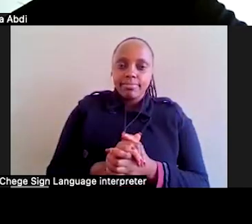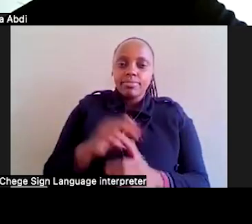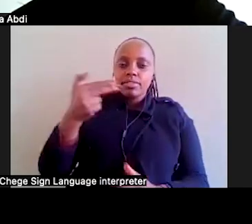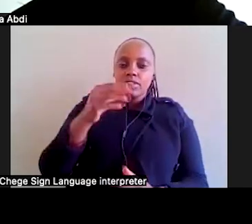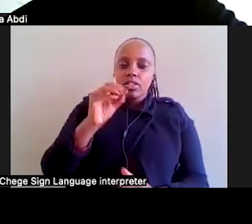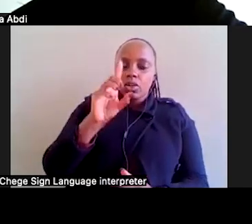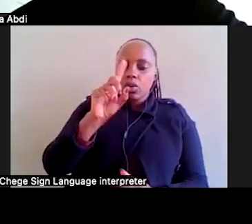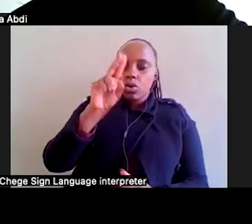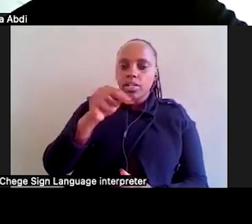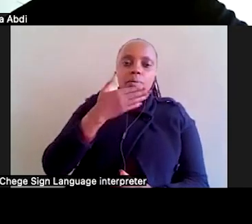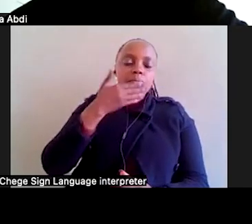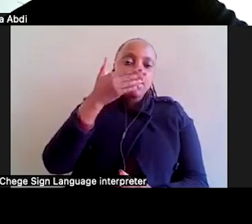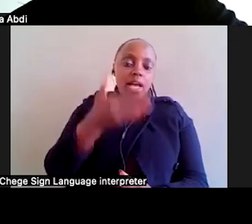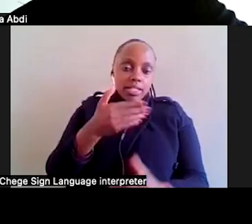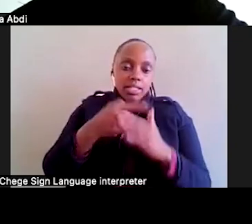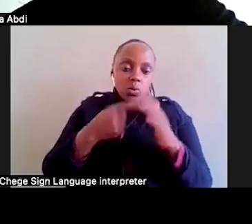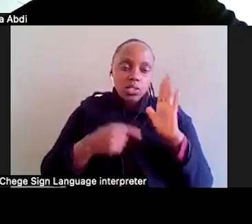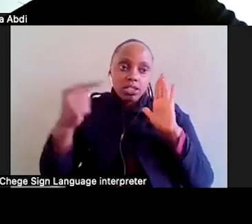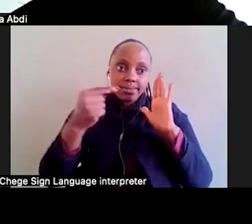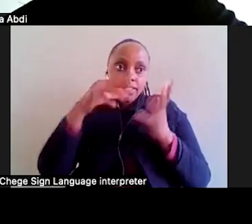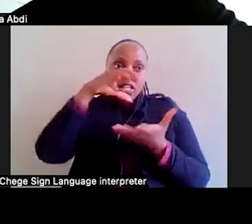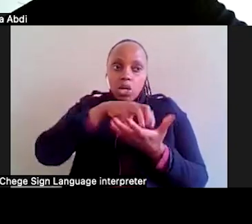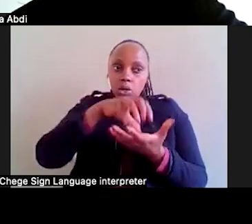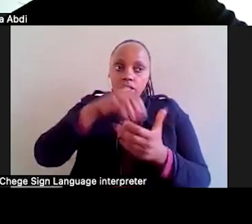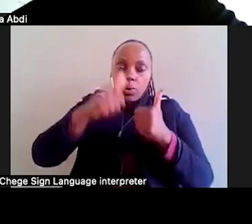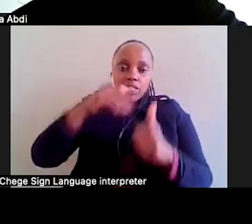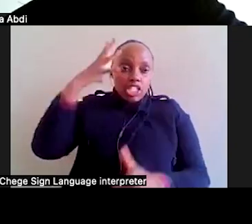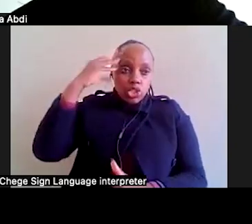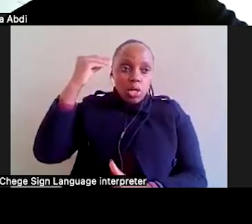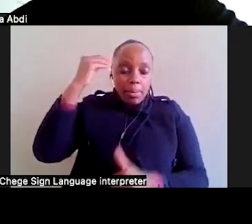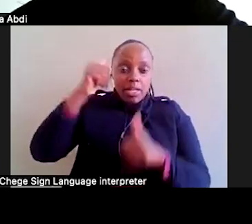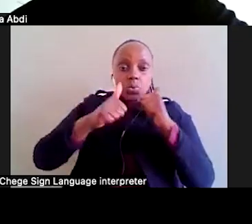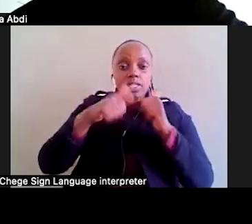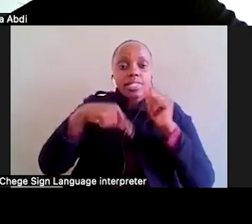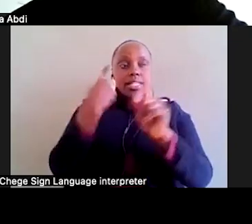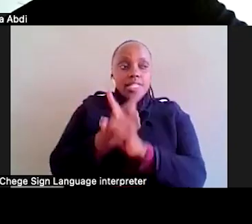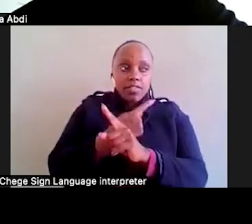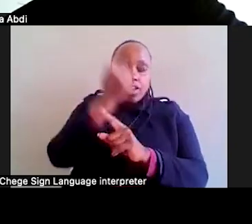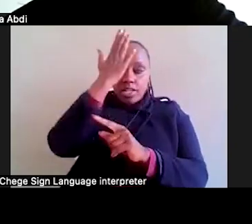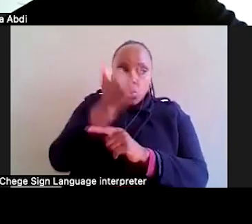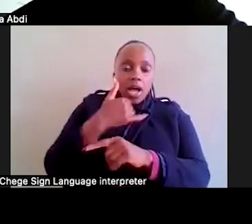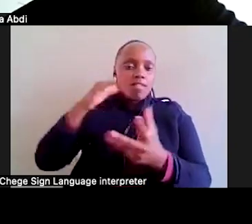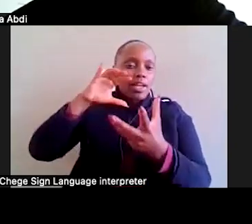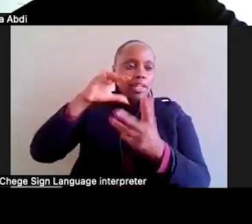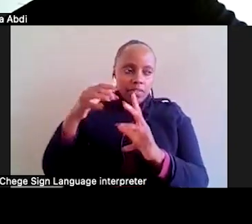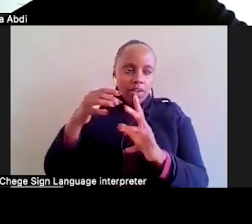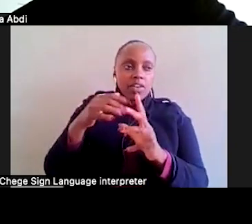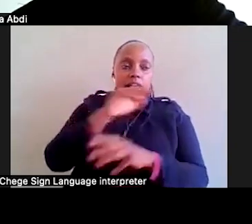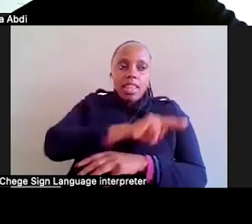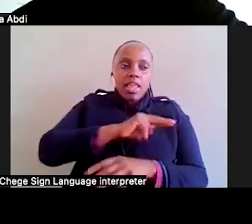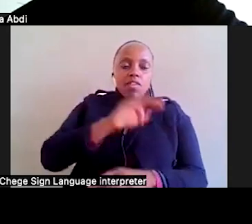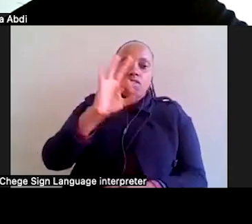be responding to this. The context in Somaliland is different due to the complex nature of